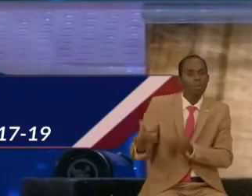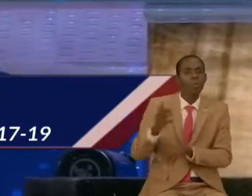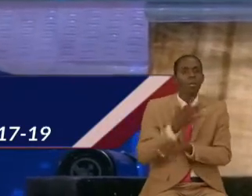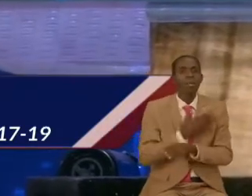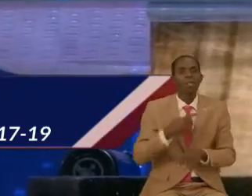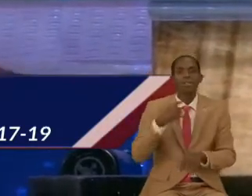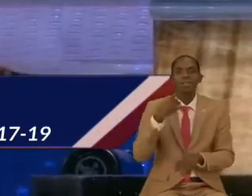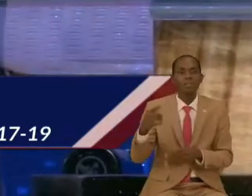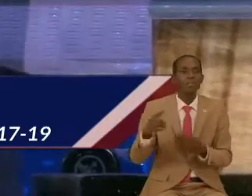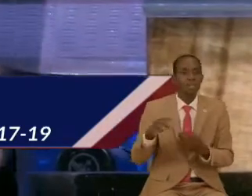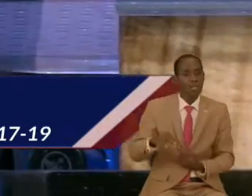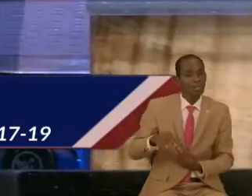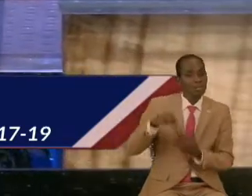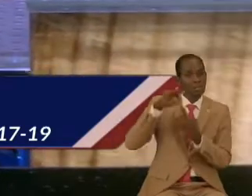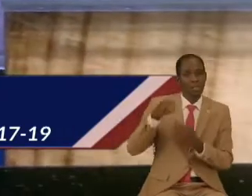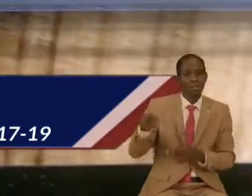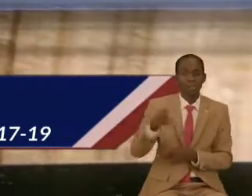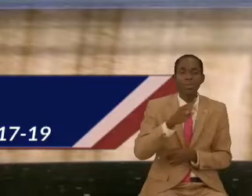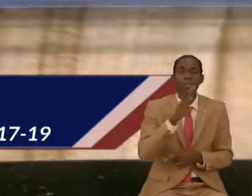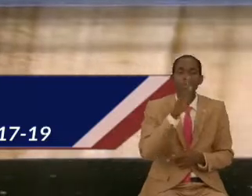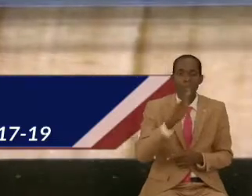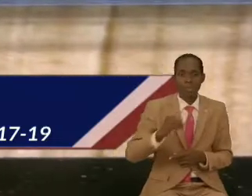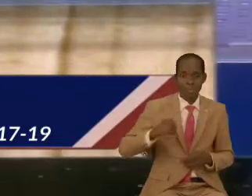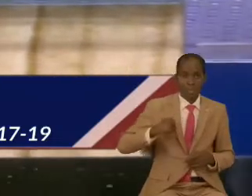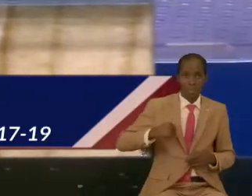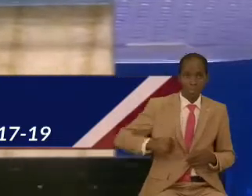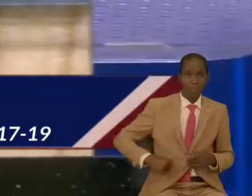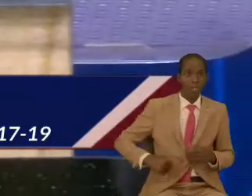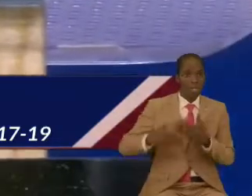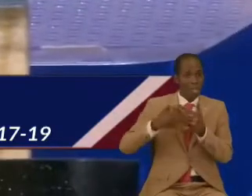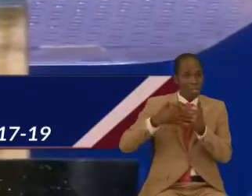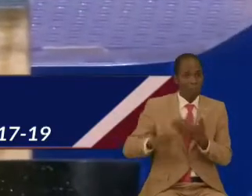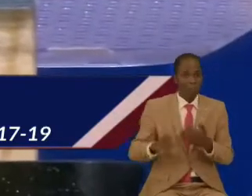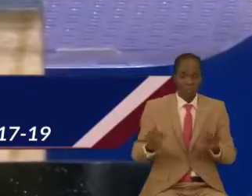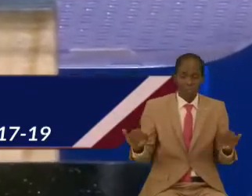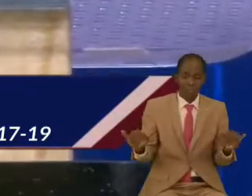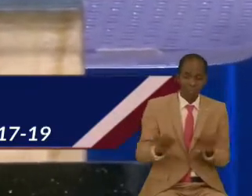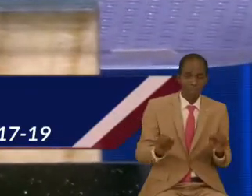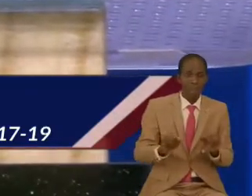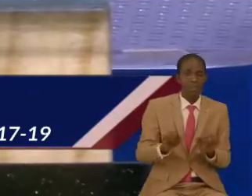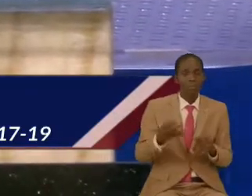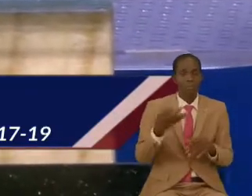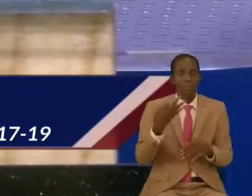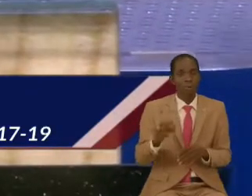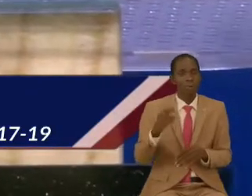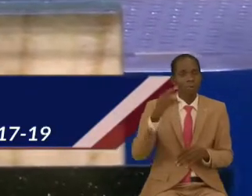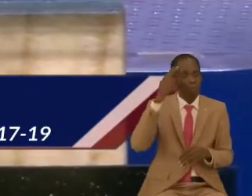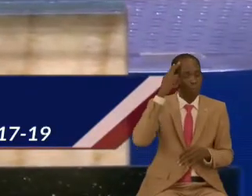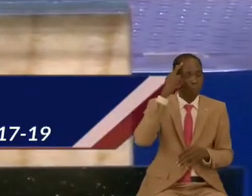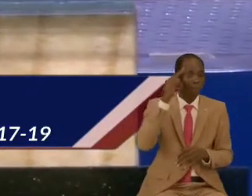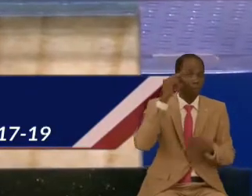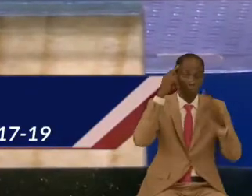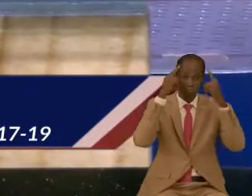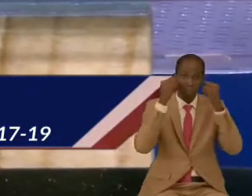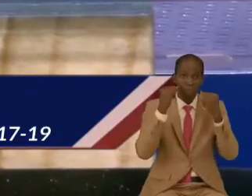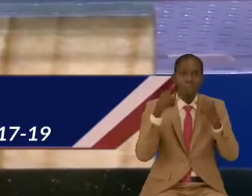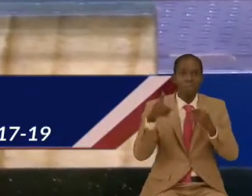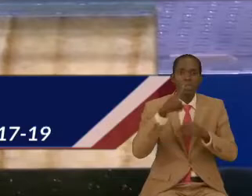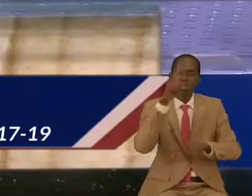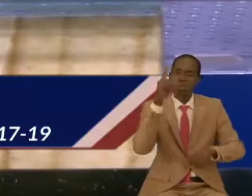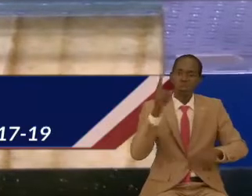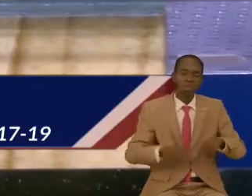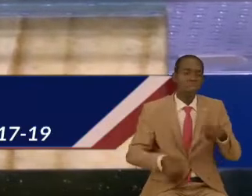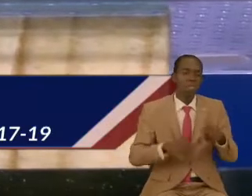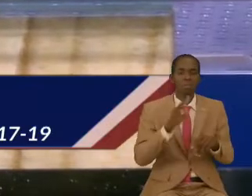said, except ye be circumcised after the manner of Moses, ye